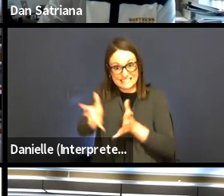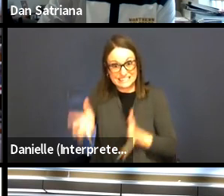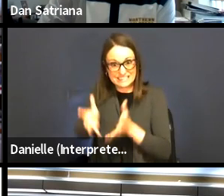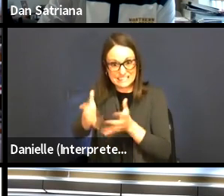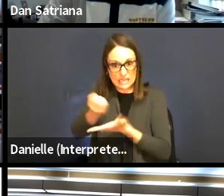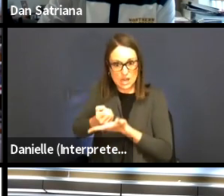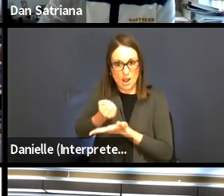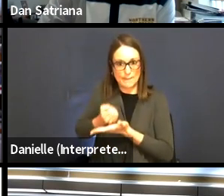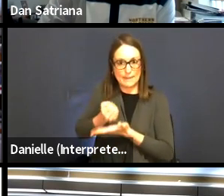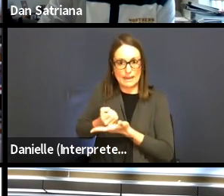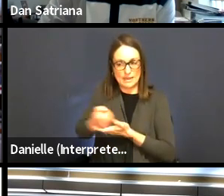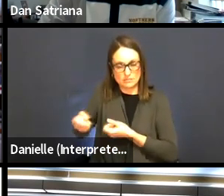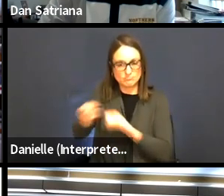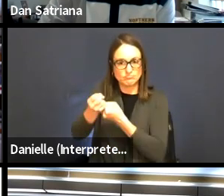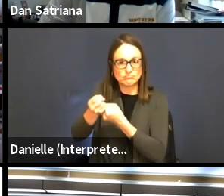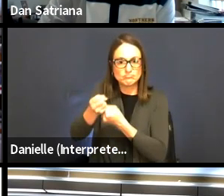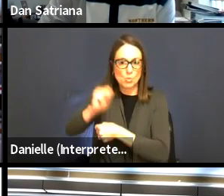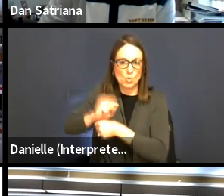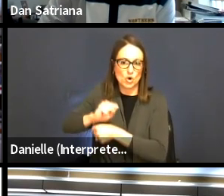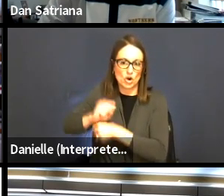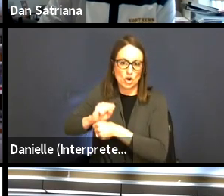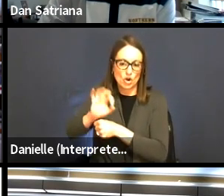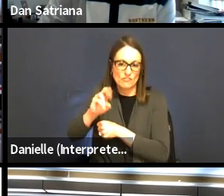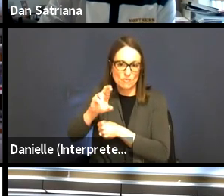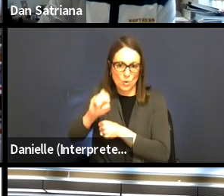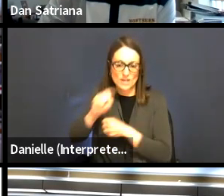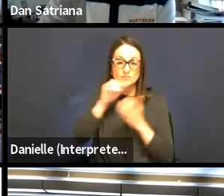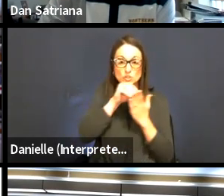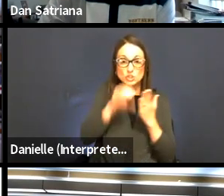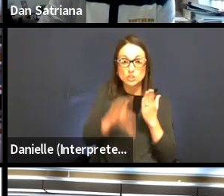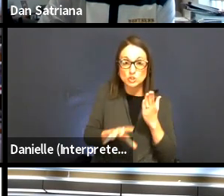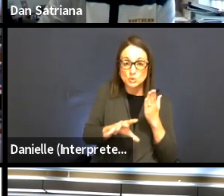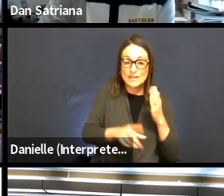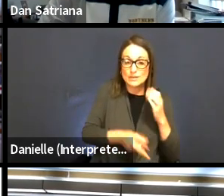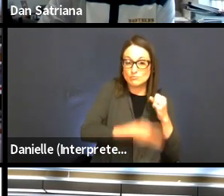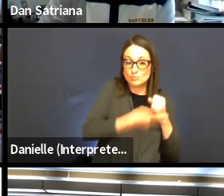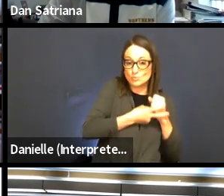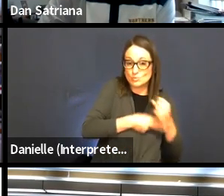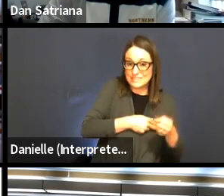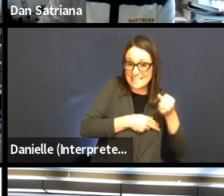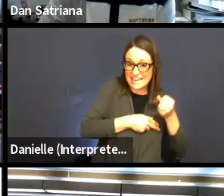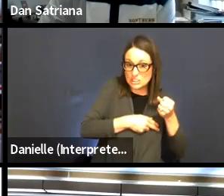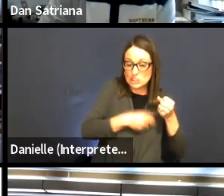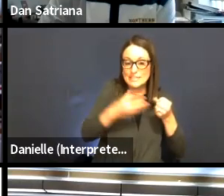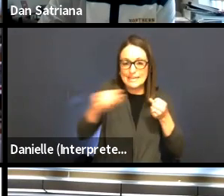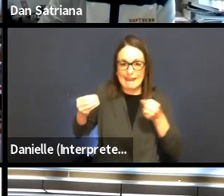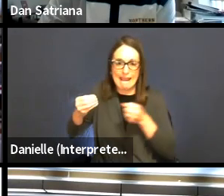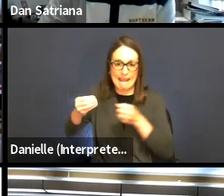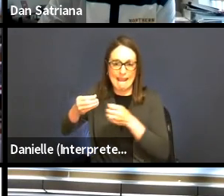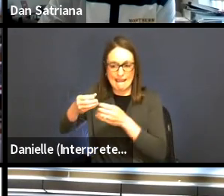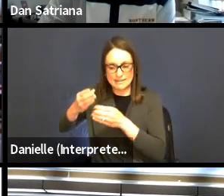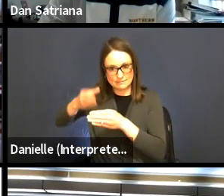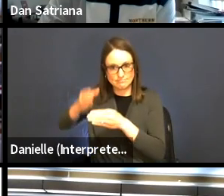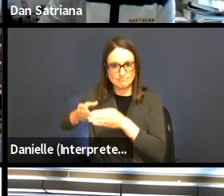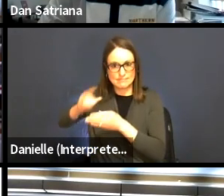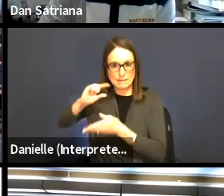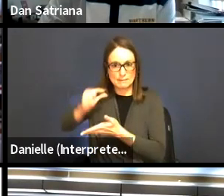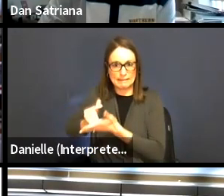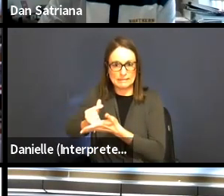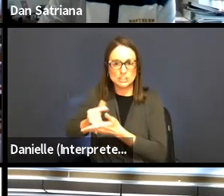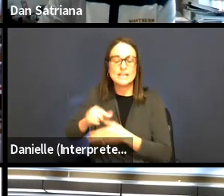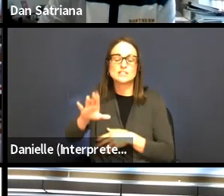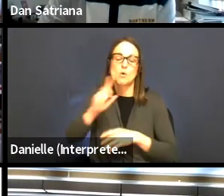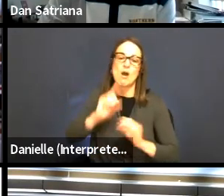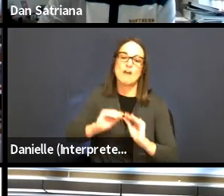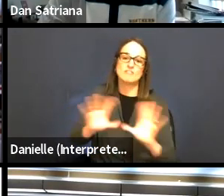the workforce through retention and completion. So those are the things that we are looking at. Obviously, we have